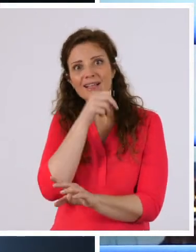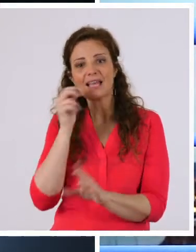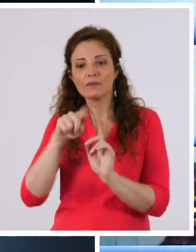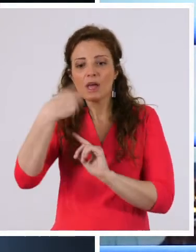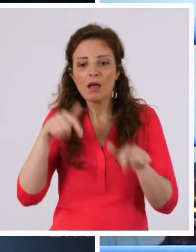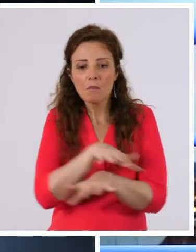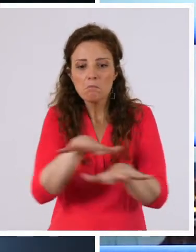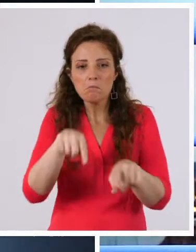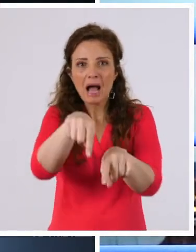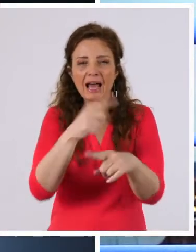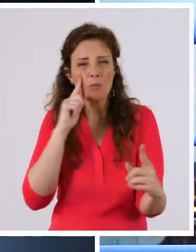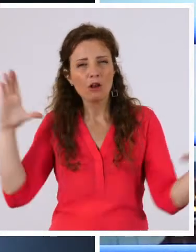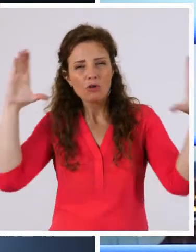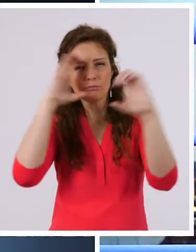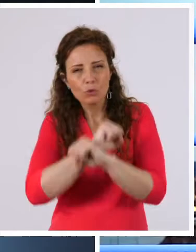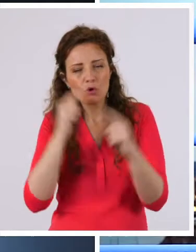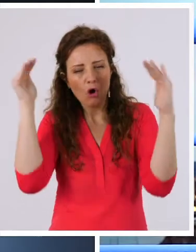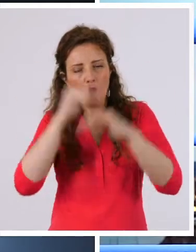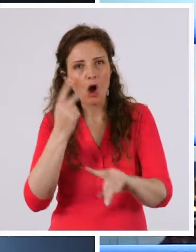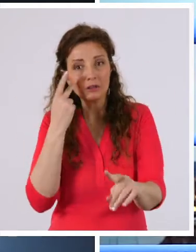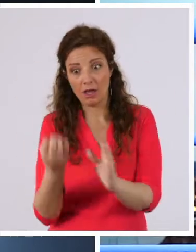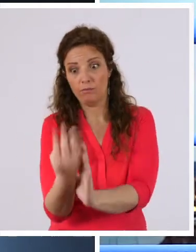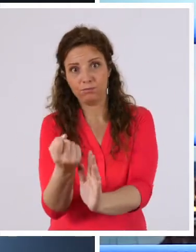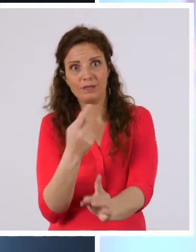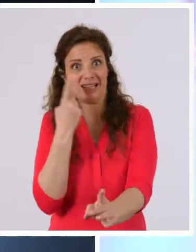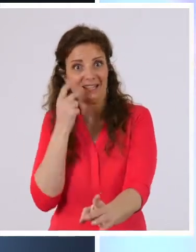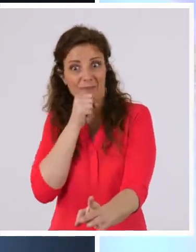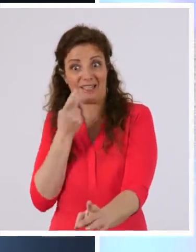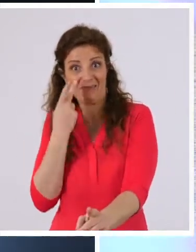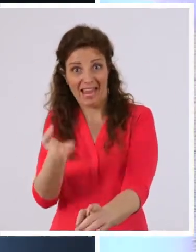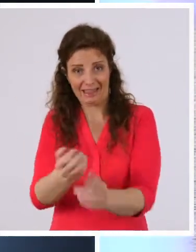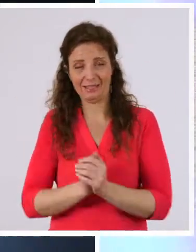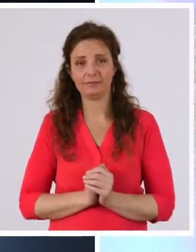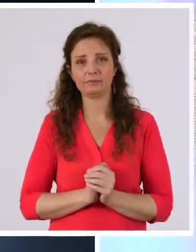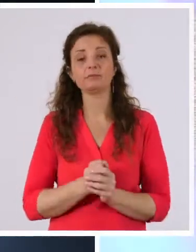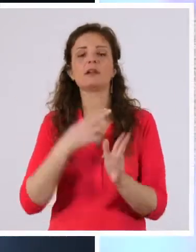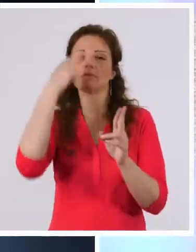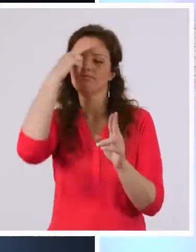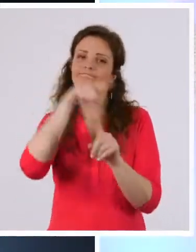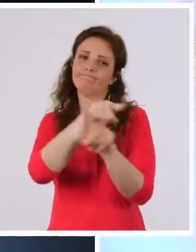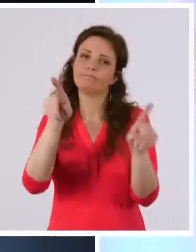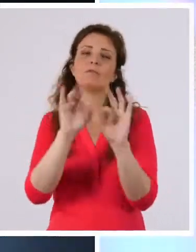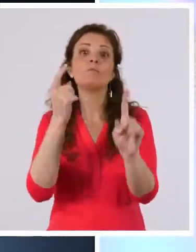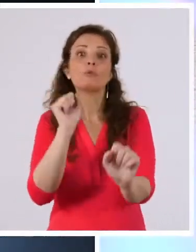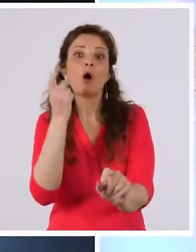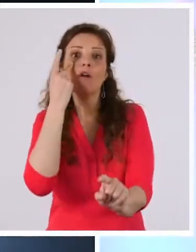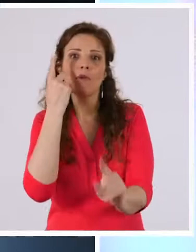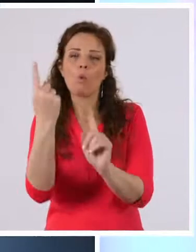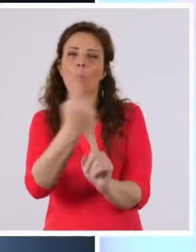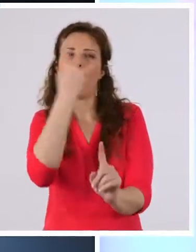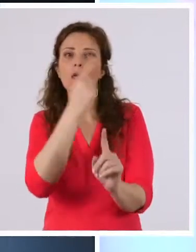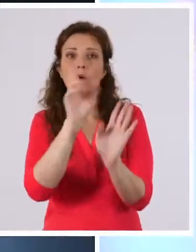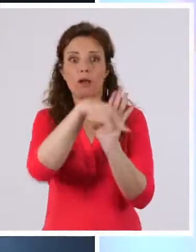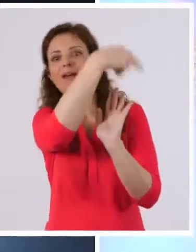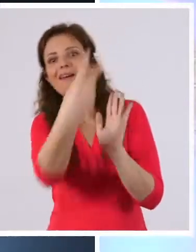overboard at night. If you see somebody falling at sea,